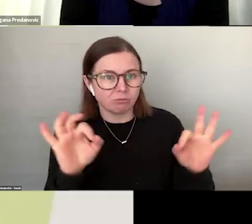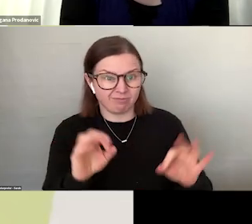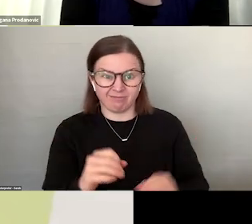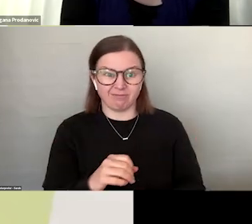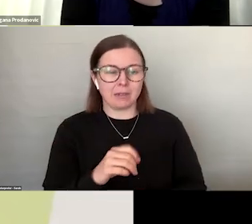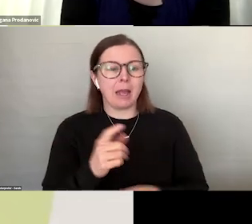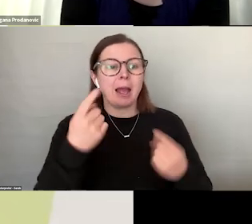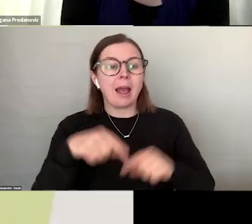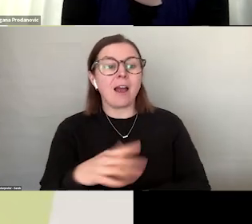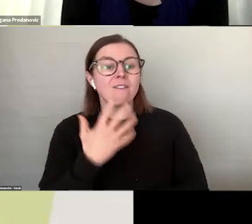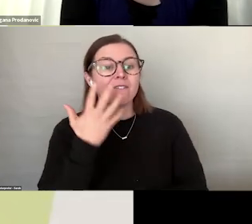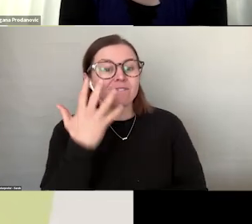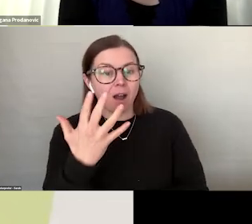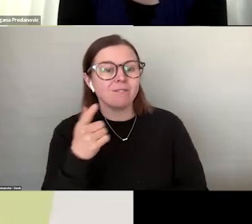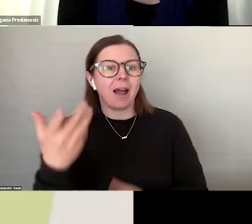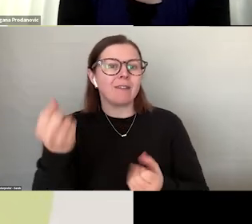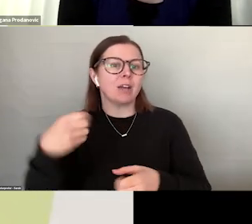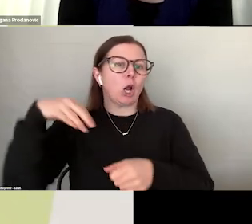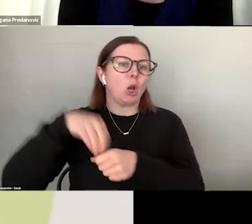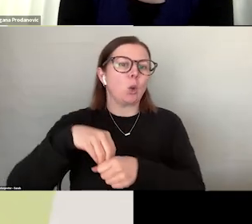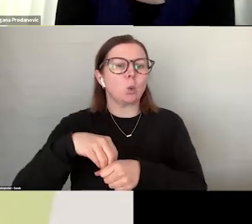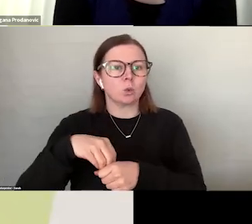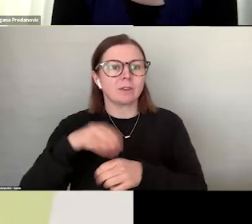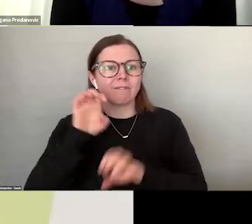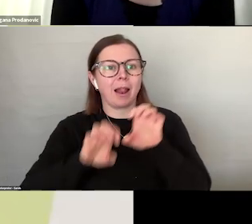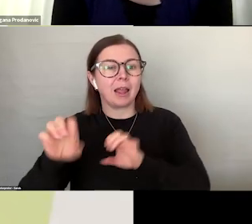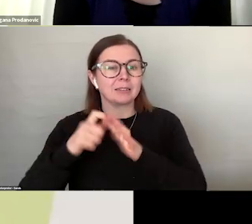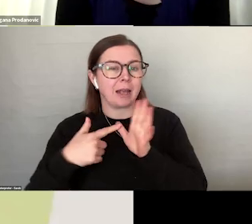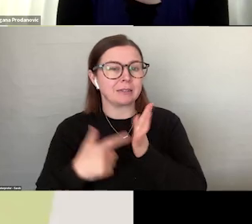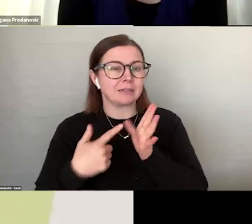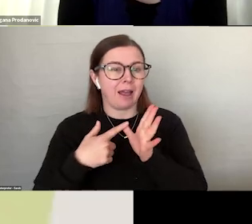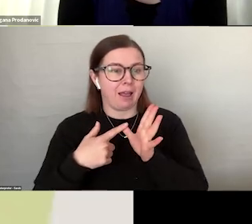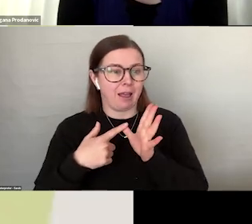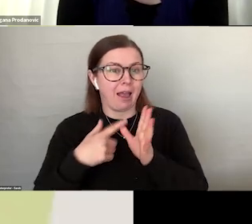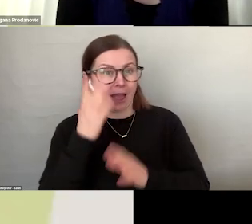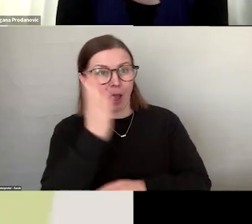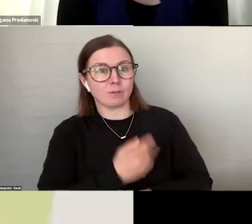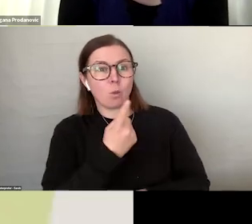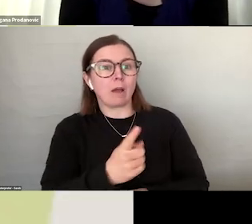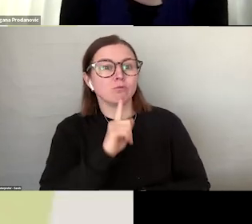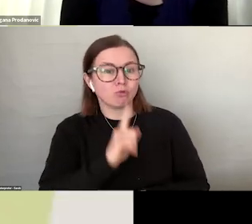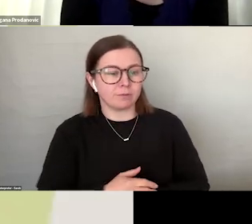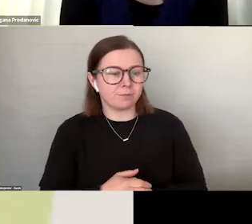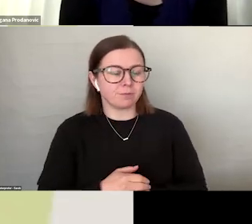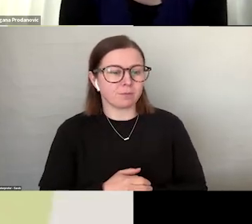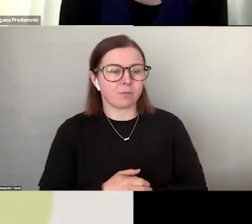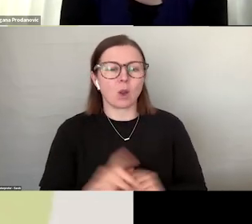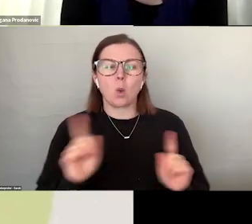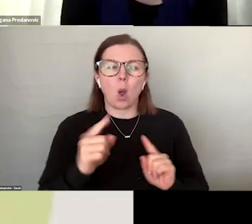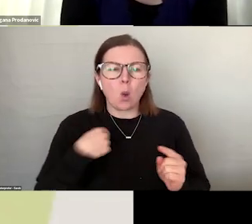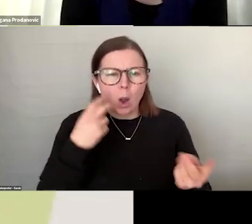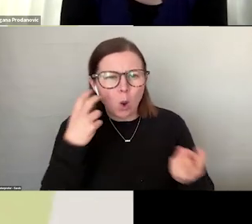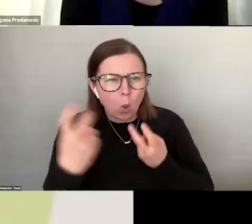some evaluative data. So some of the outcomes that we were looking out for example,